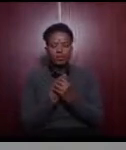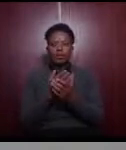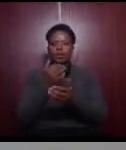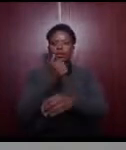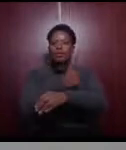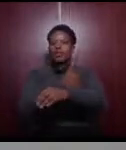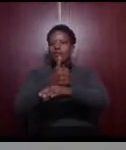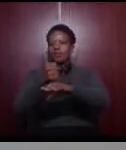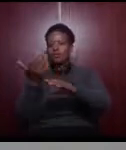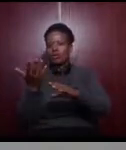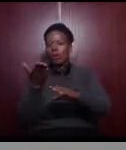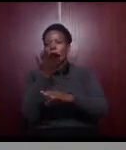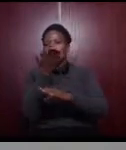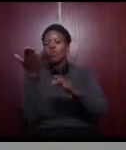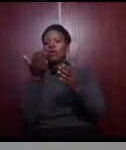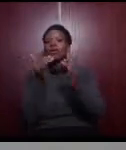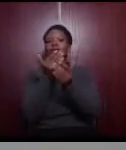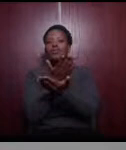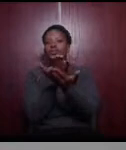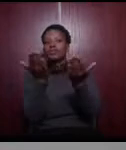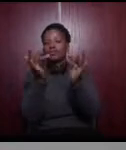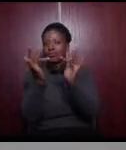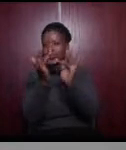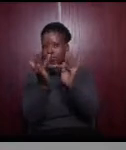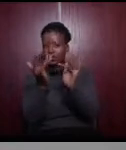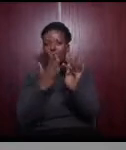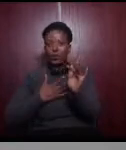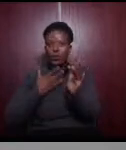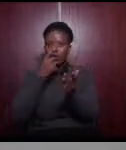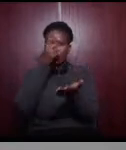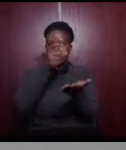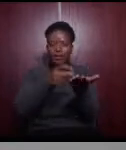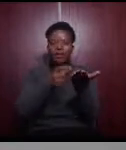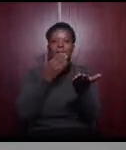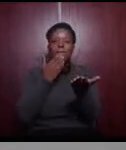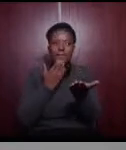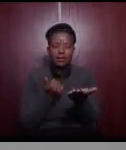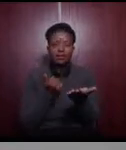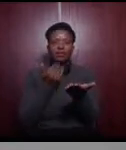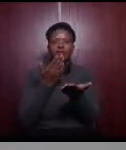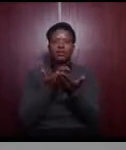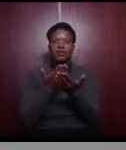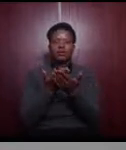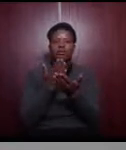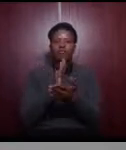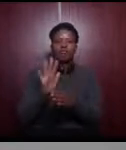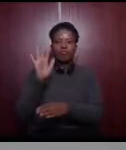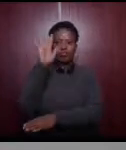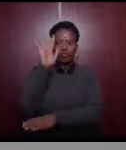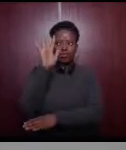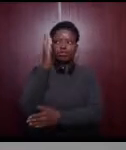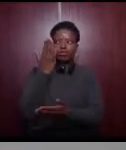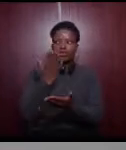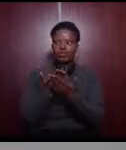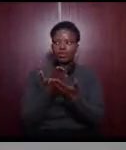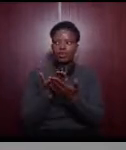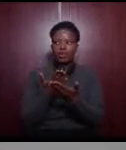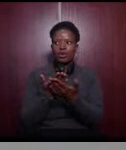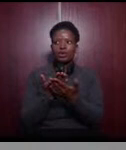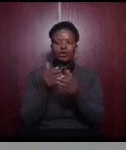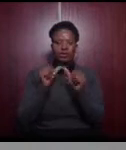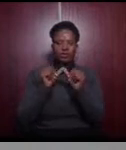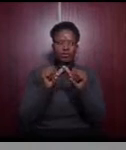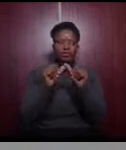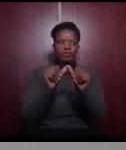stakeholders in the platform who wants to comment, can do so by show of hands. And then I'll